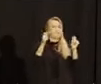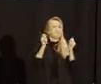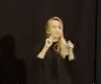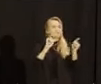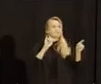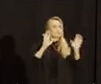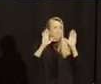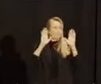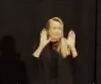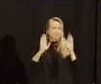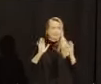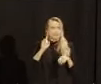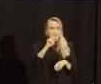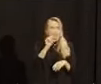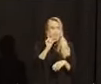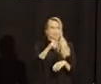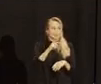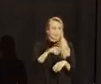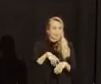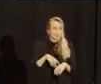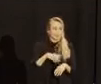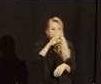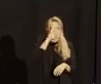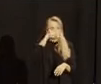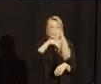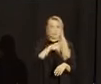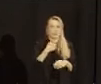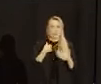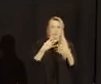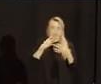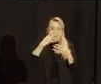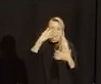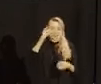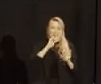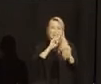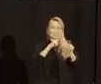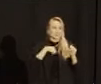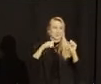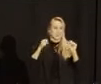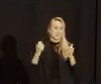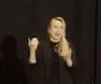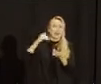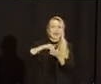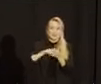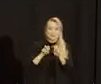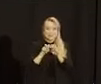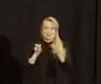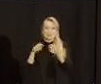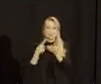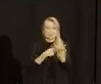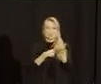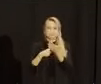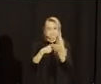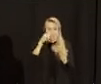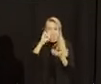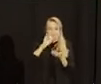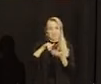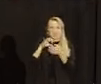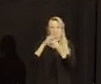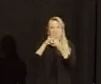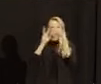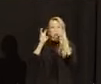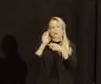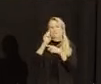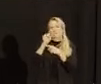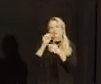have another panel on, just sort of where we see the evolution of disability rights as a